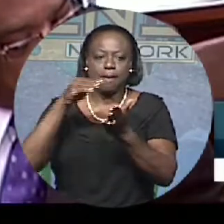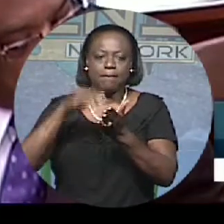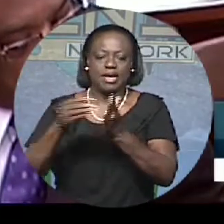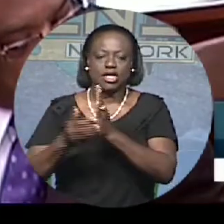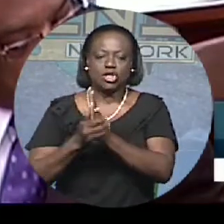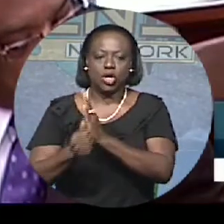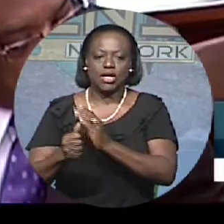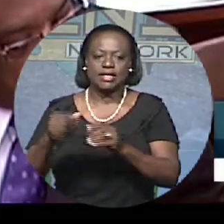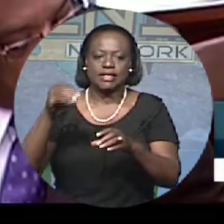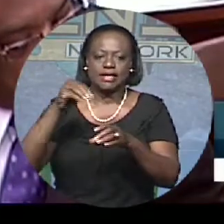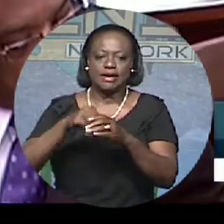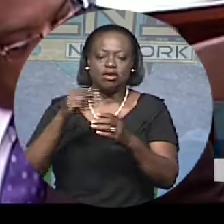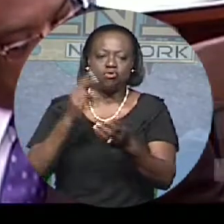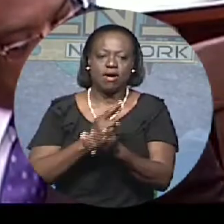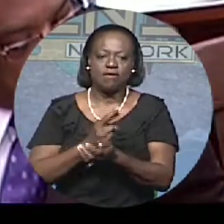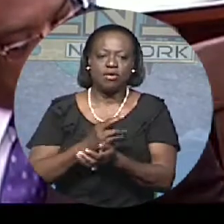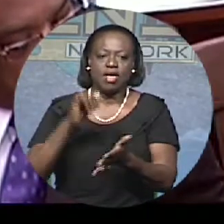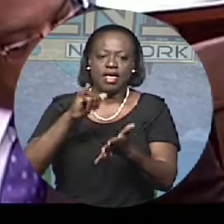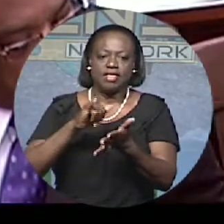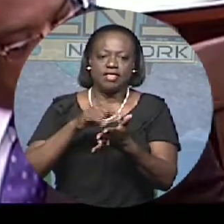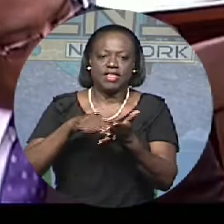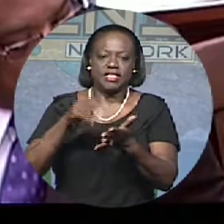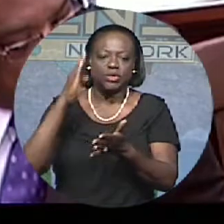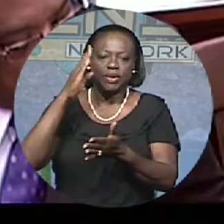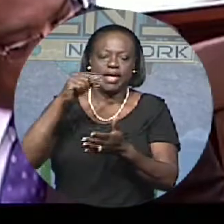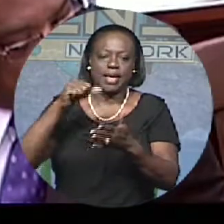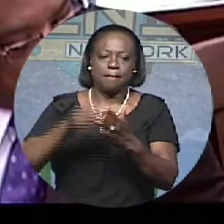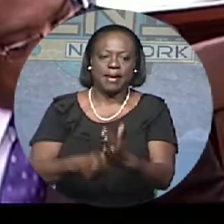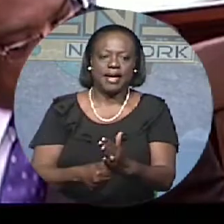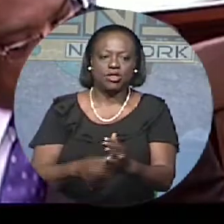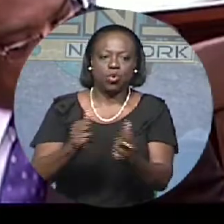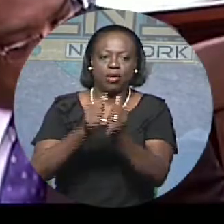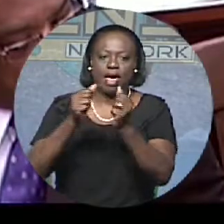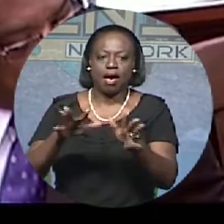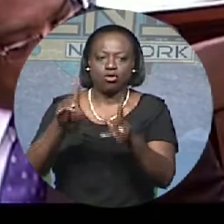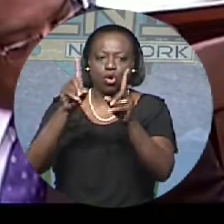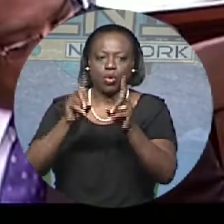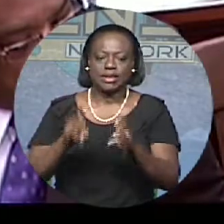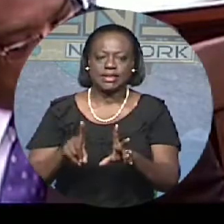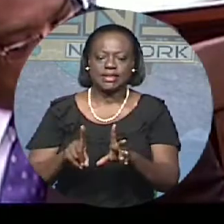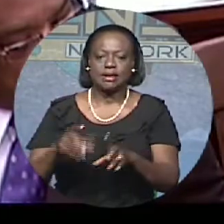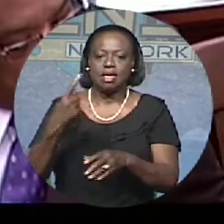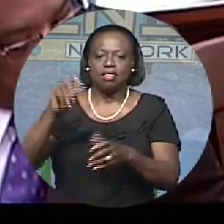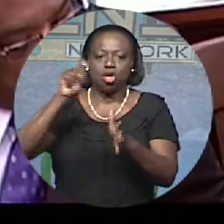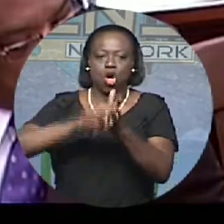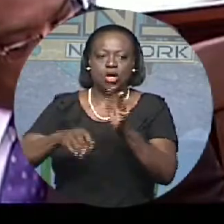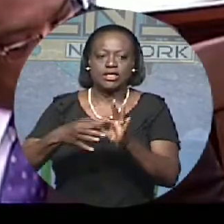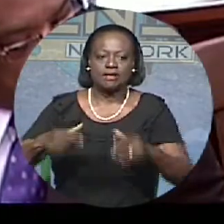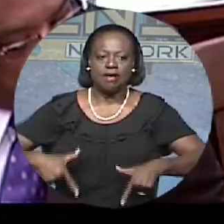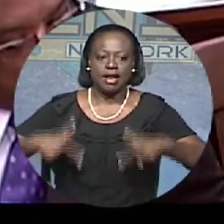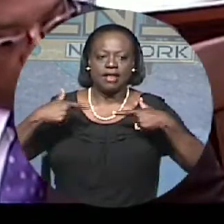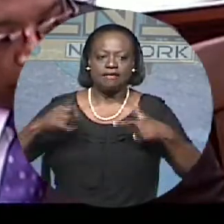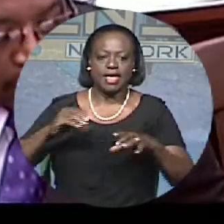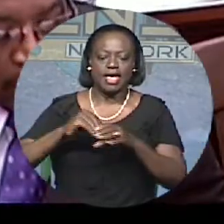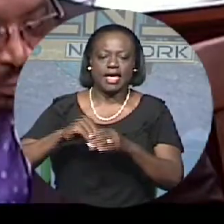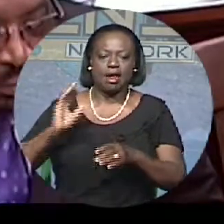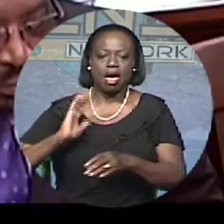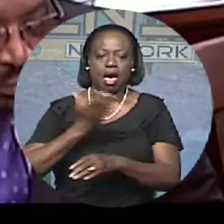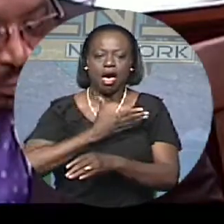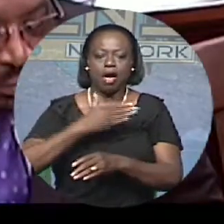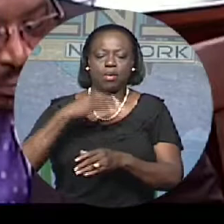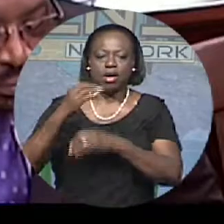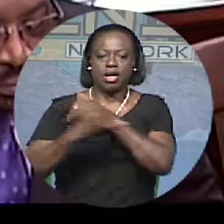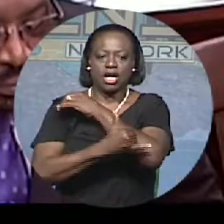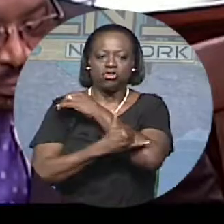the imposition of this fee. This will impact, without question, Mr. Speaker, the cost of living in our country, without doubt.